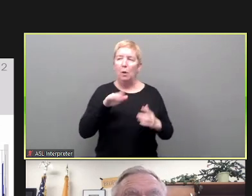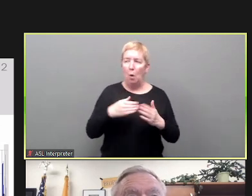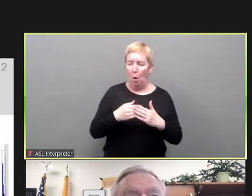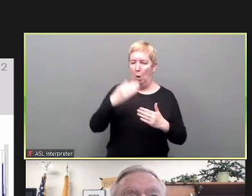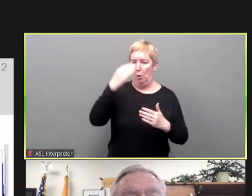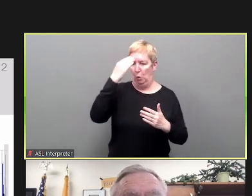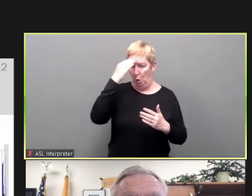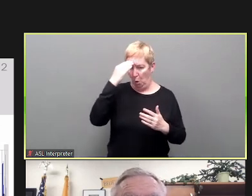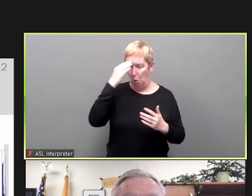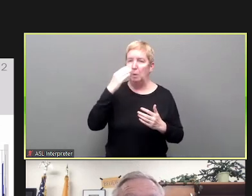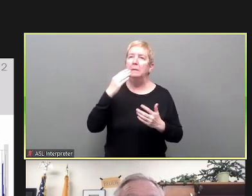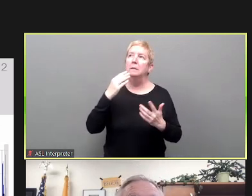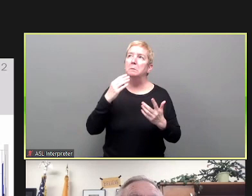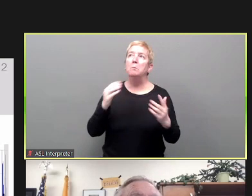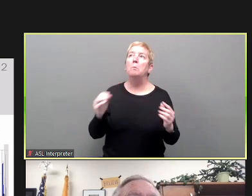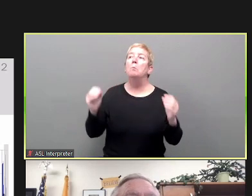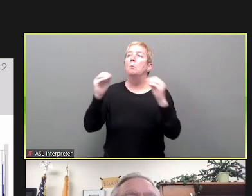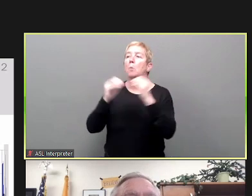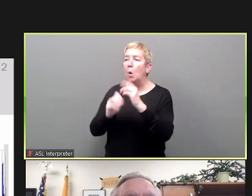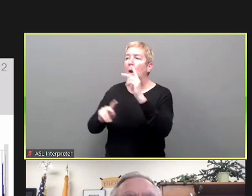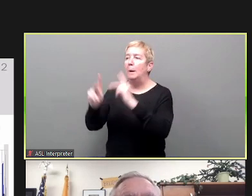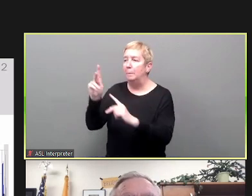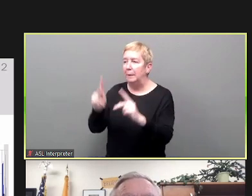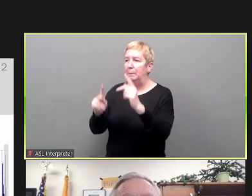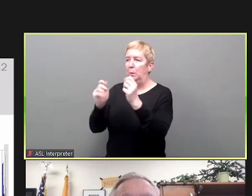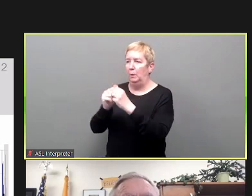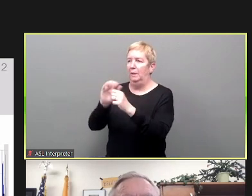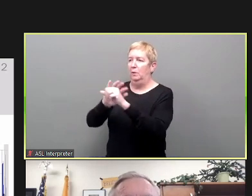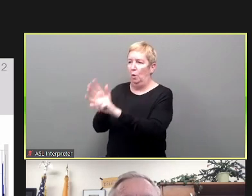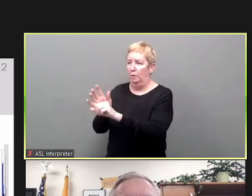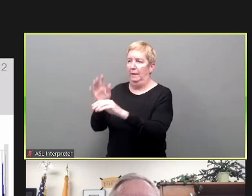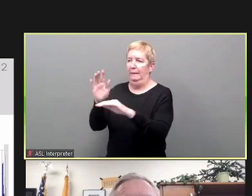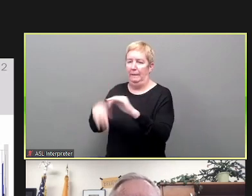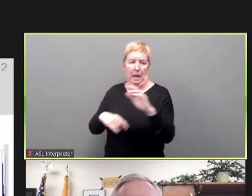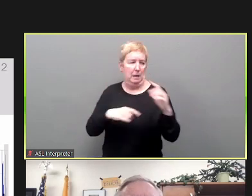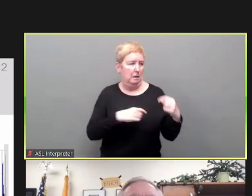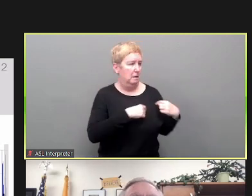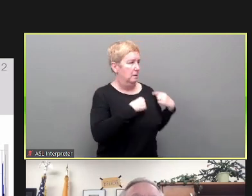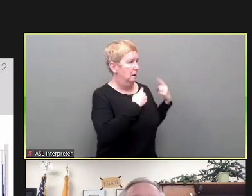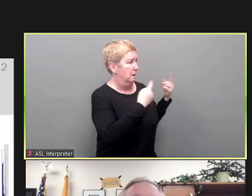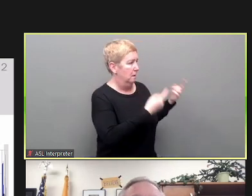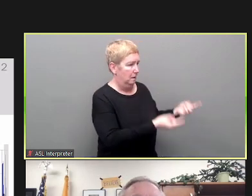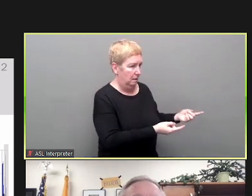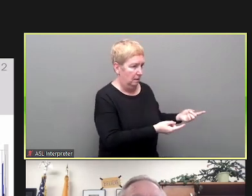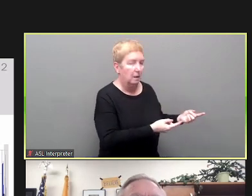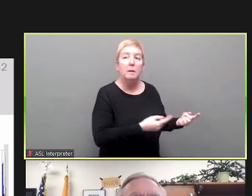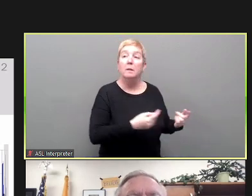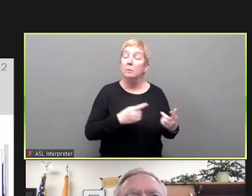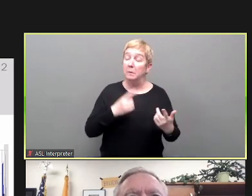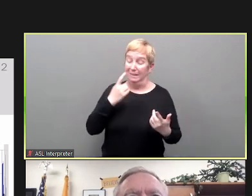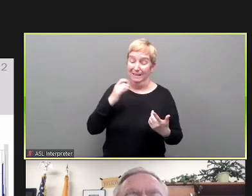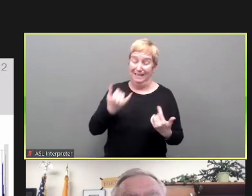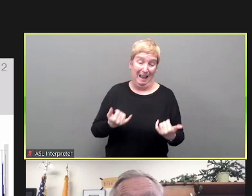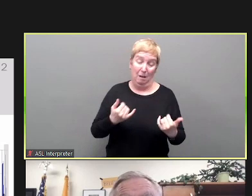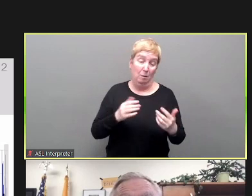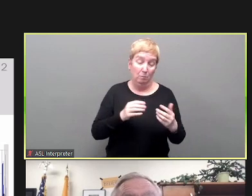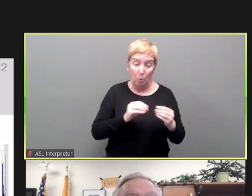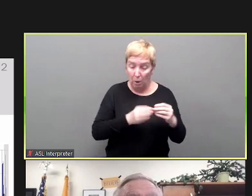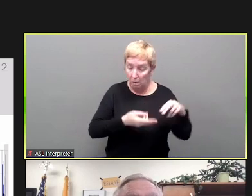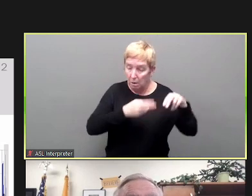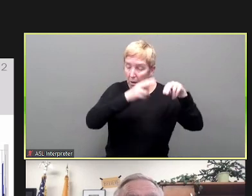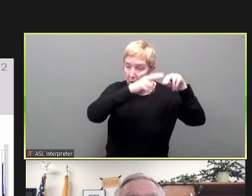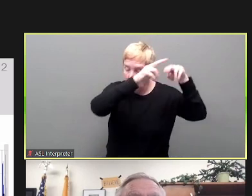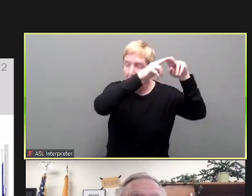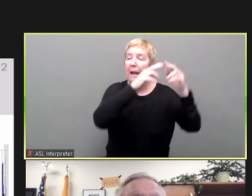we have since the beginning of the pandemic. That's a reflection of these case counts and also the infectivity of the